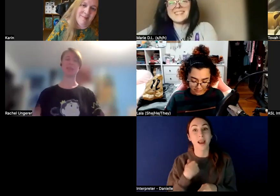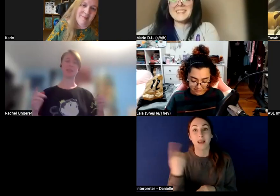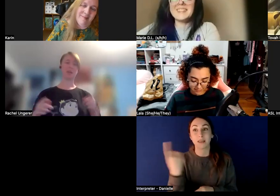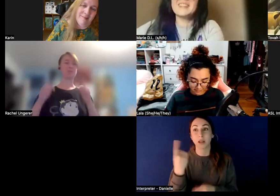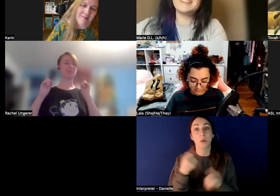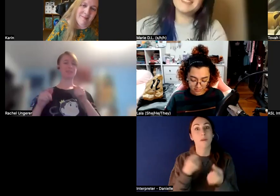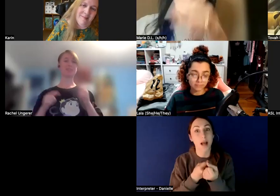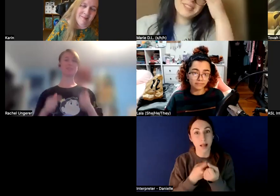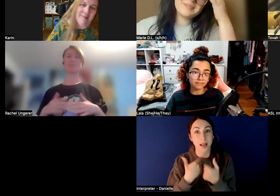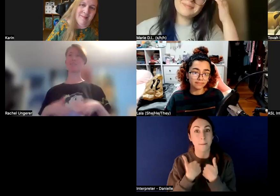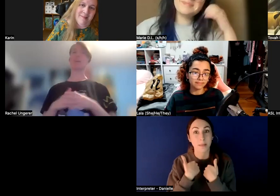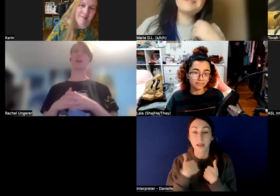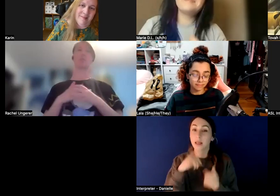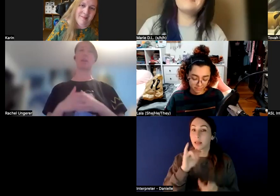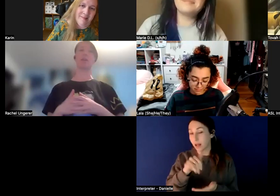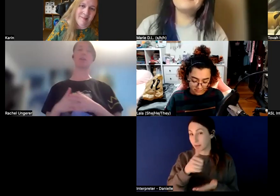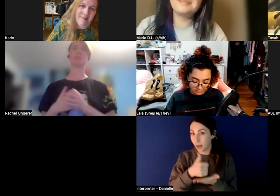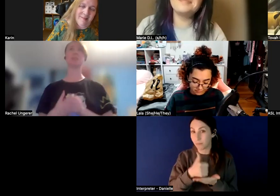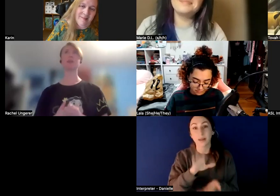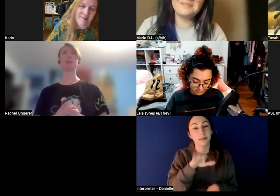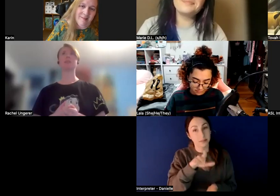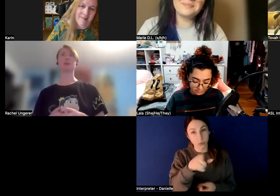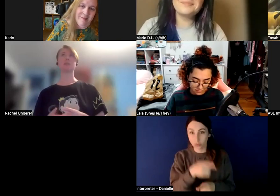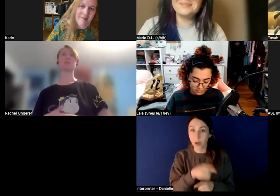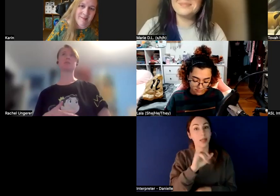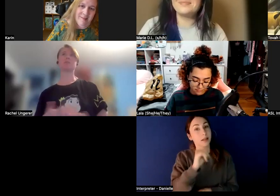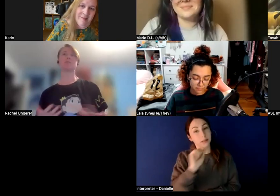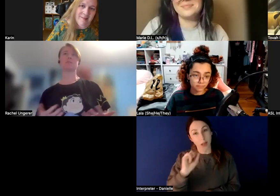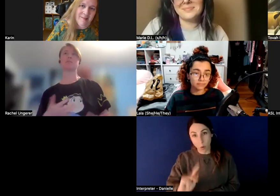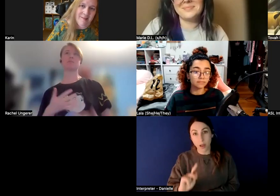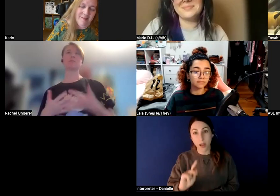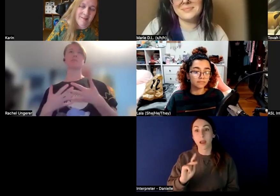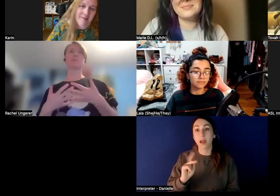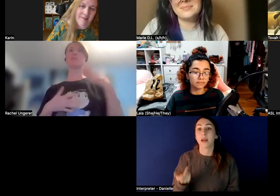to have someone be like, yo, this is not okay. Because there was